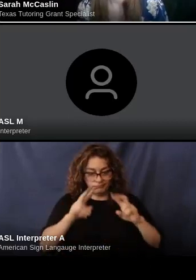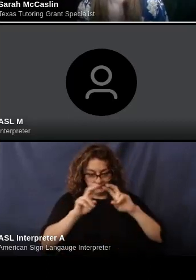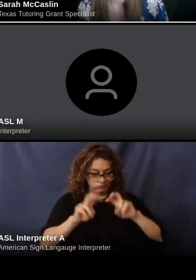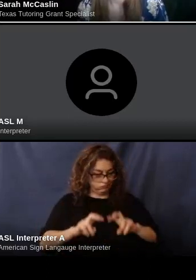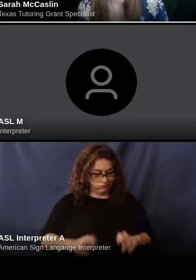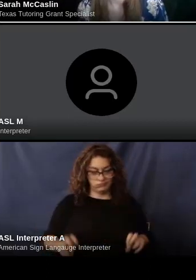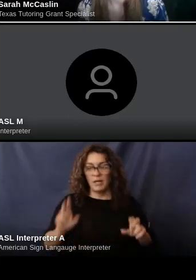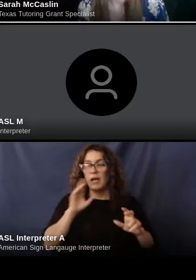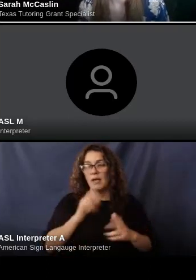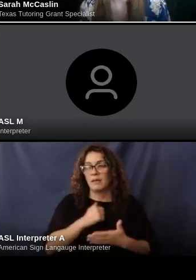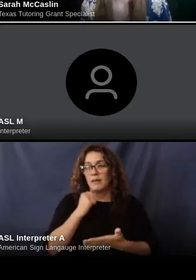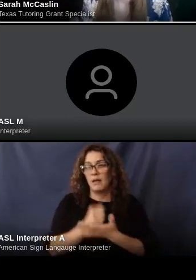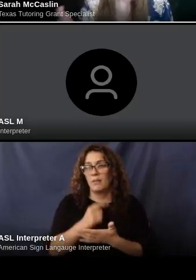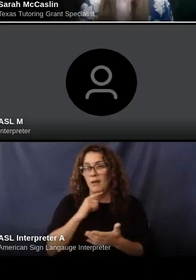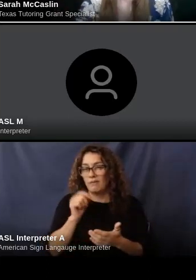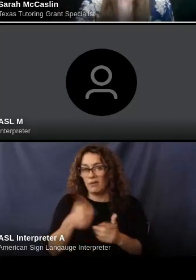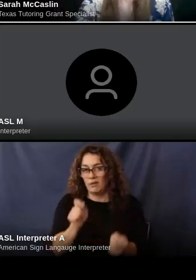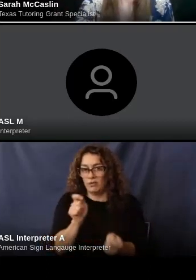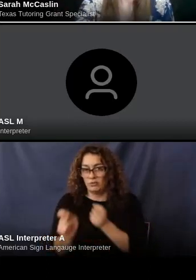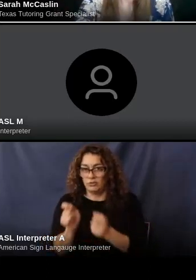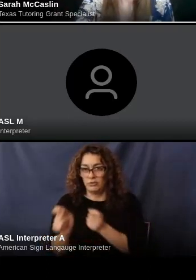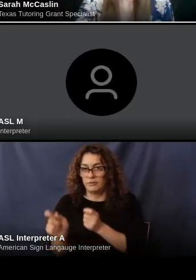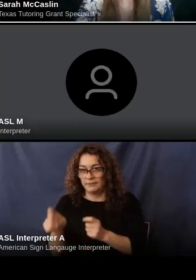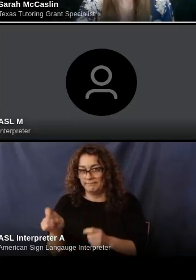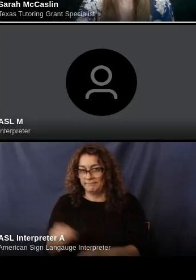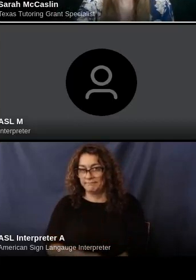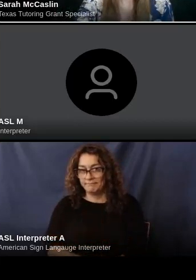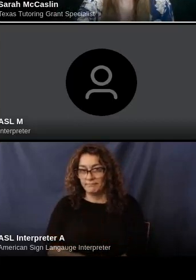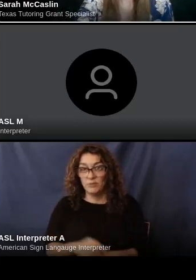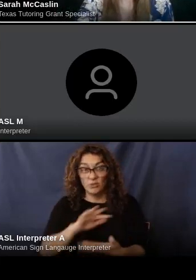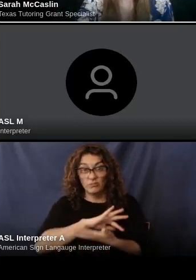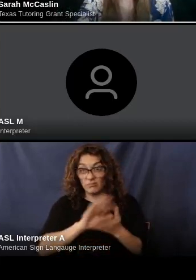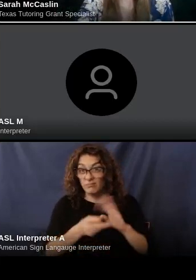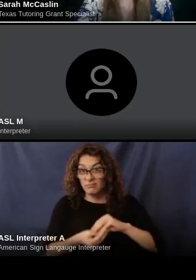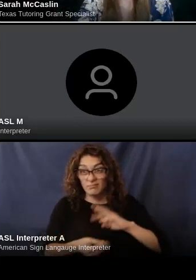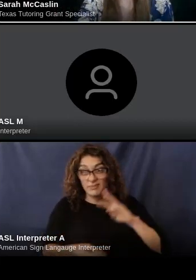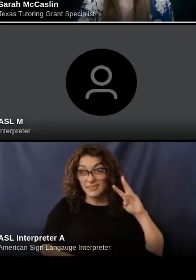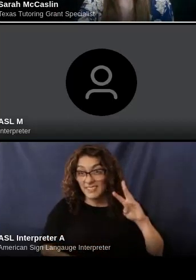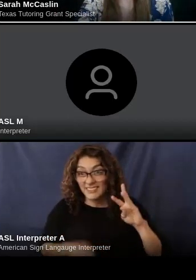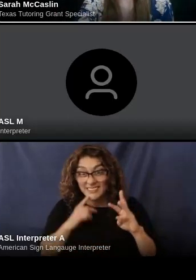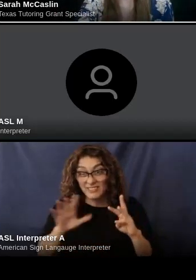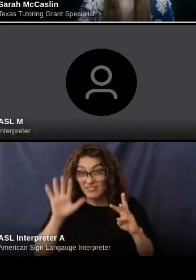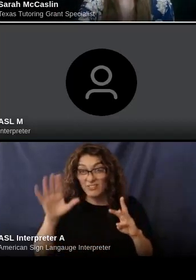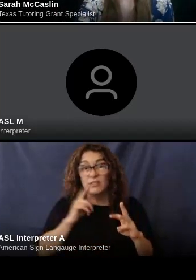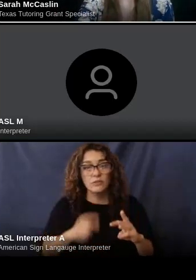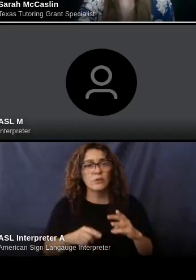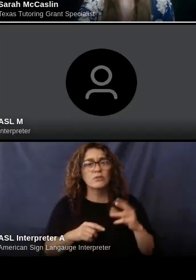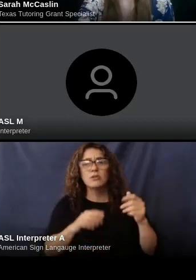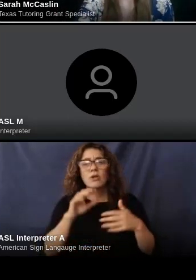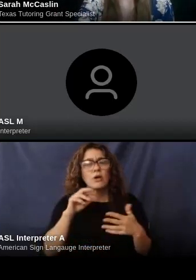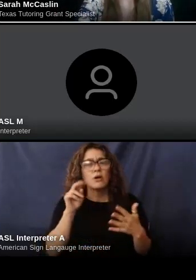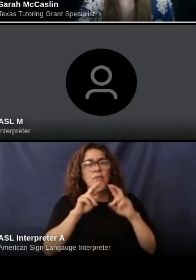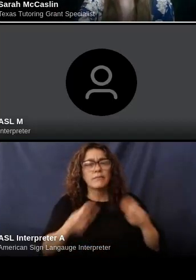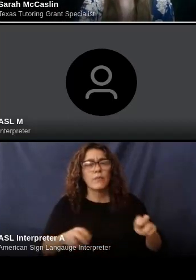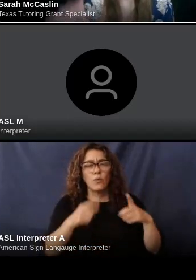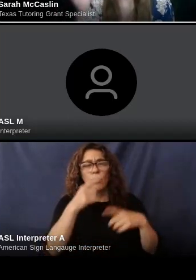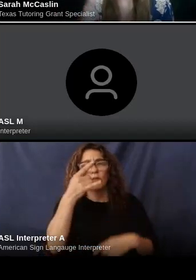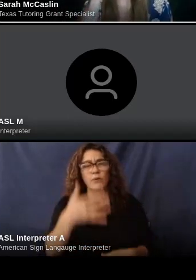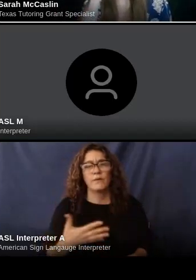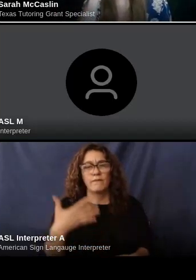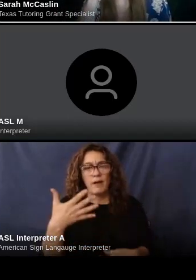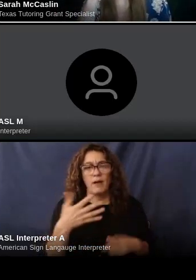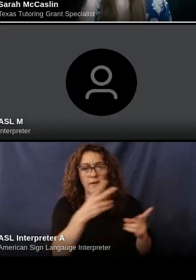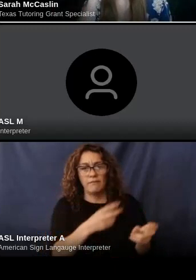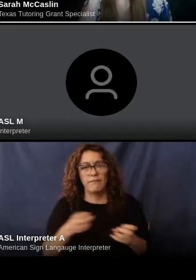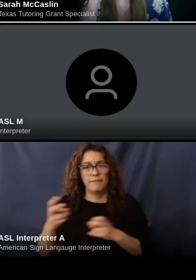perform strategic adjustments. So if we take those first 5 within this list